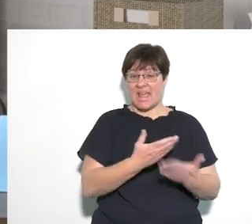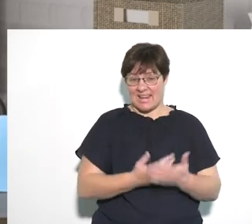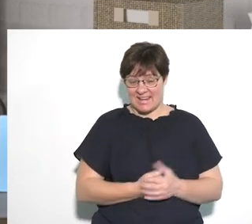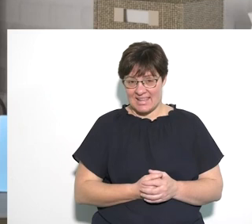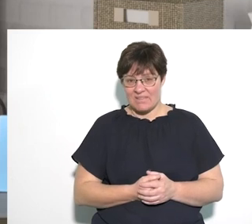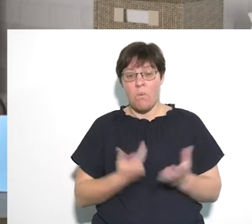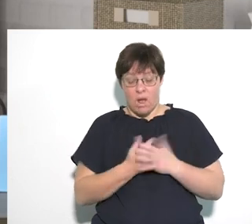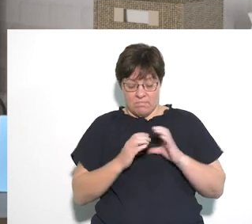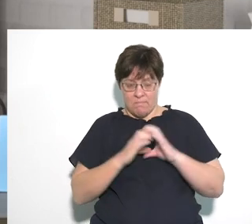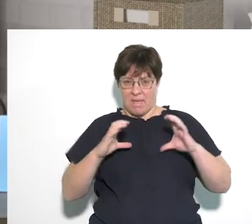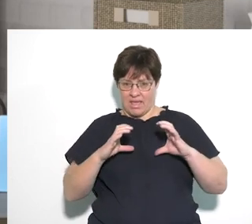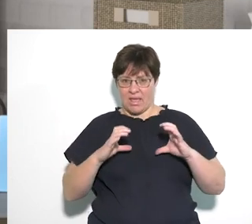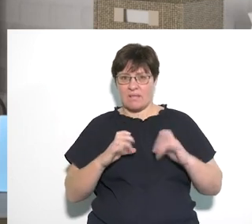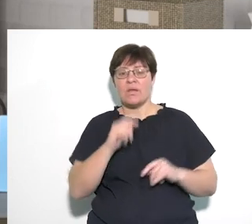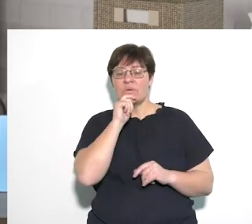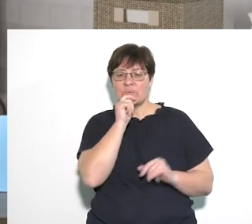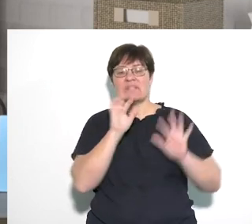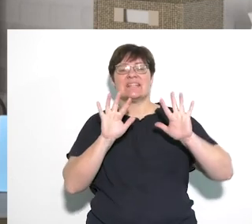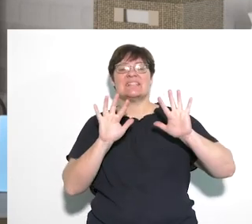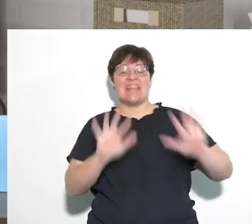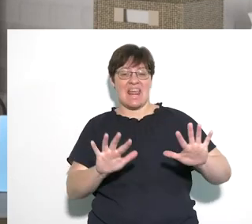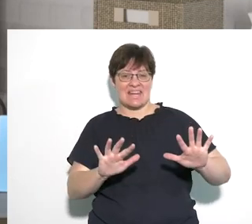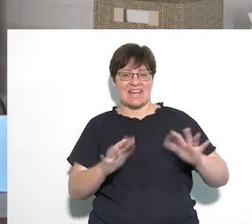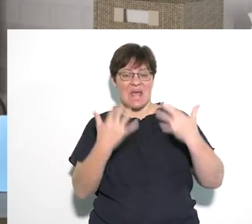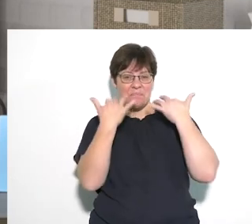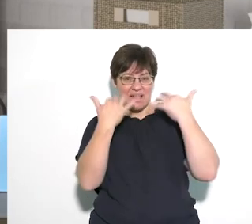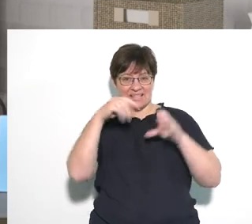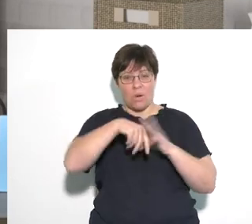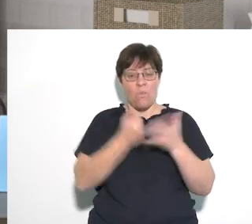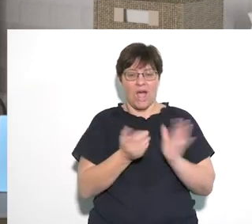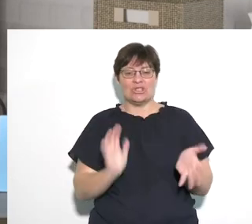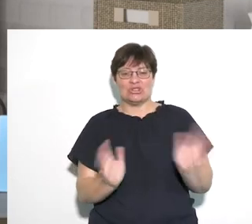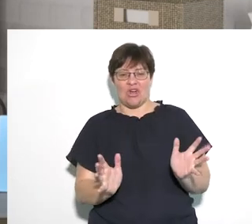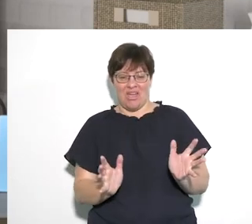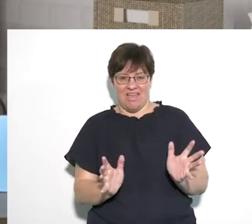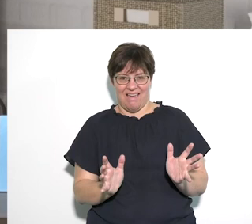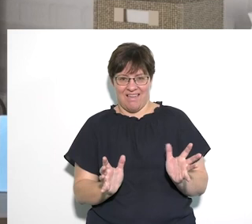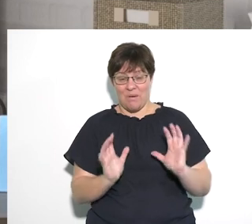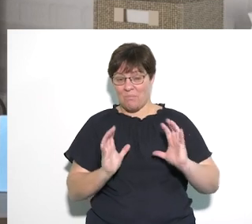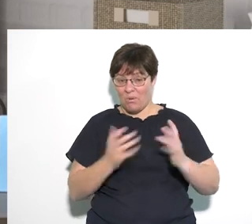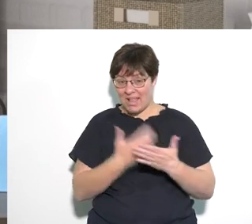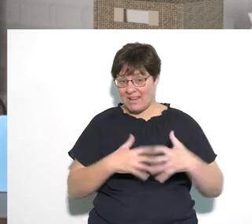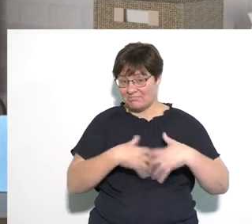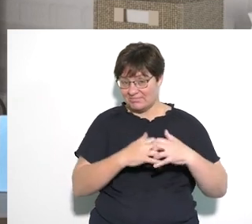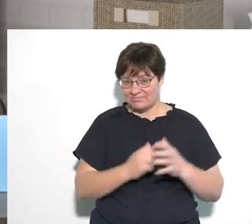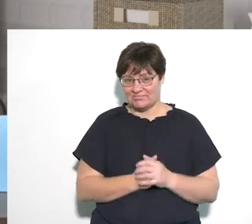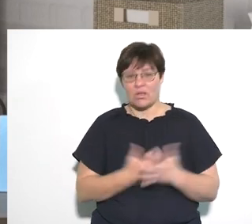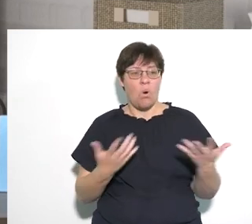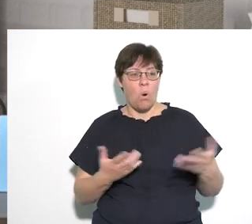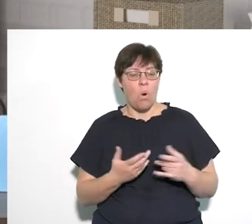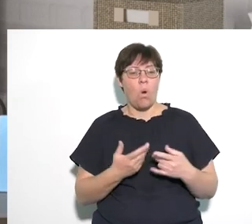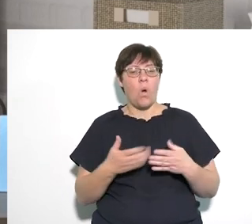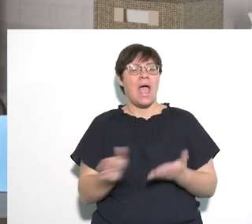you want to make a larger ball, you could use 10 bread bags because that will make a soccer ball. You can give them